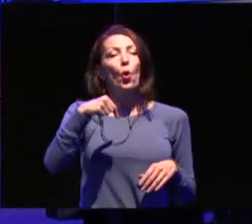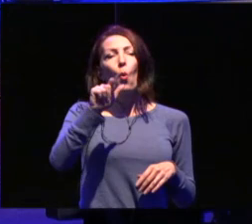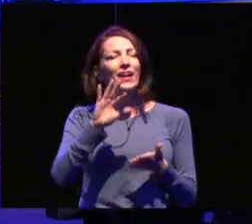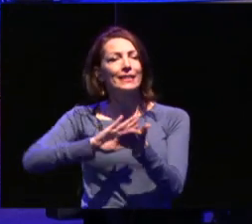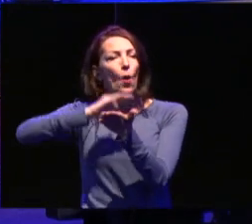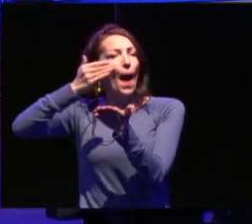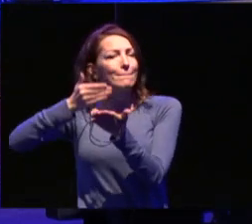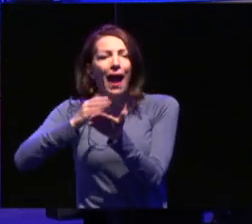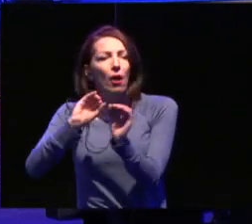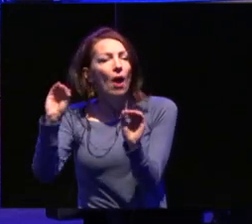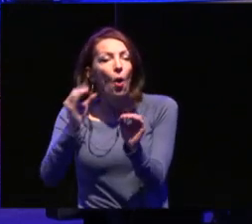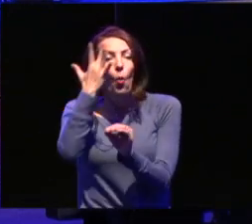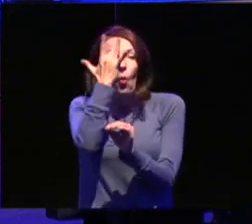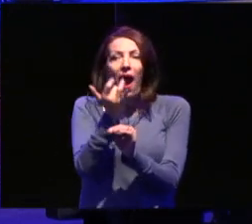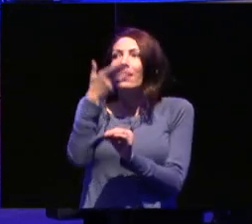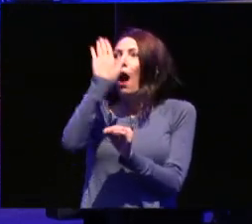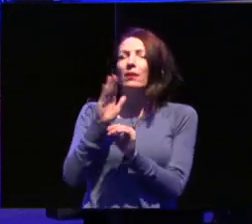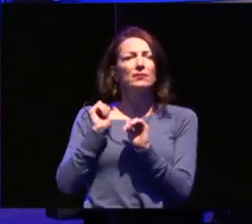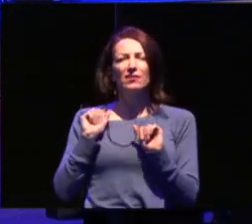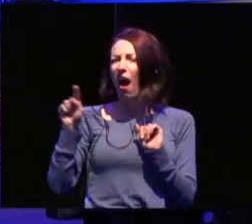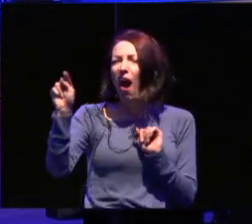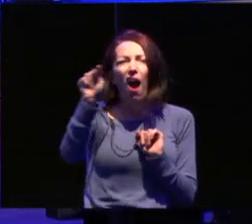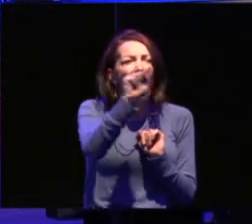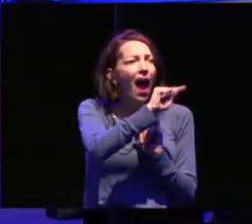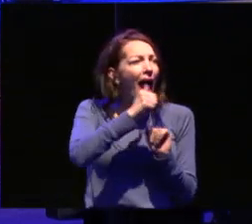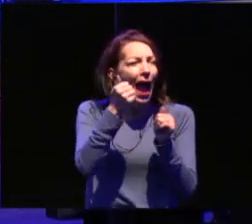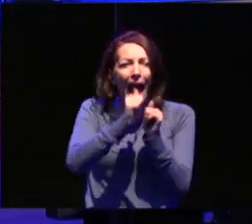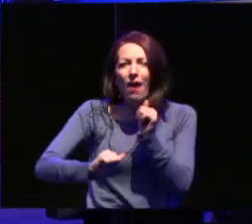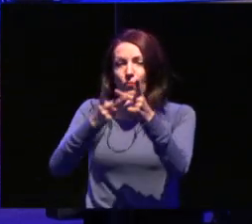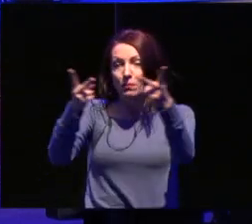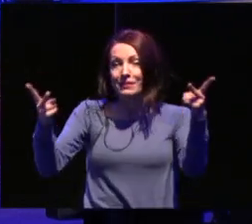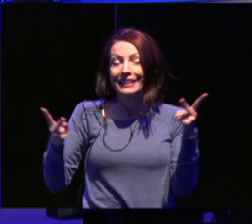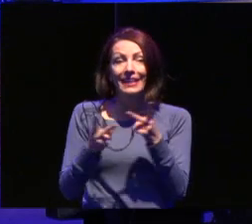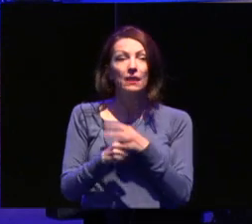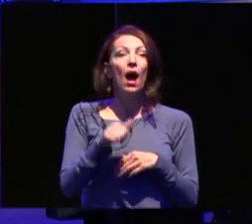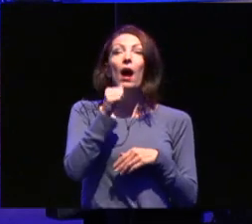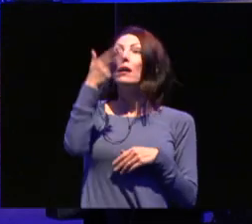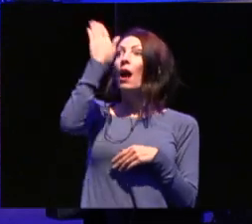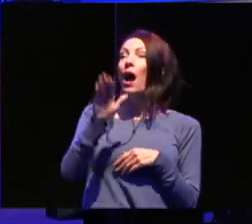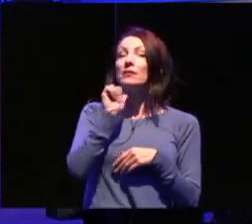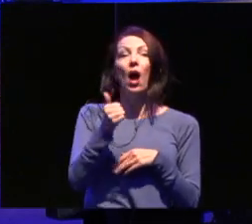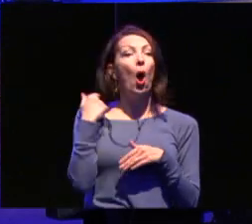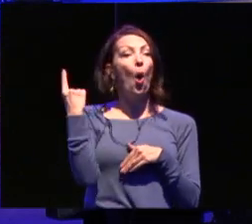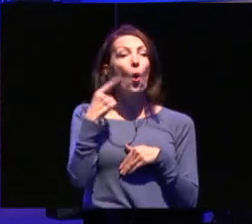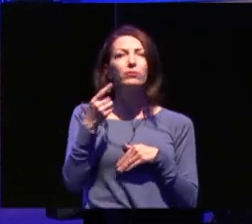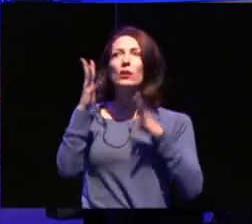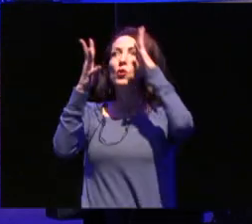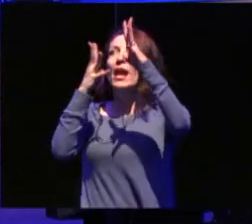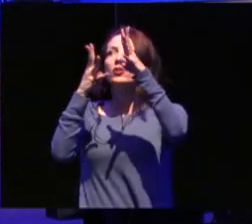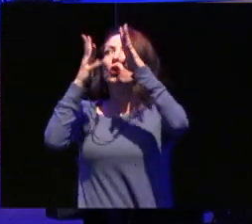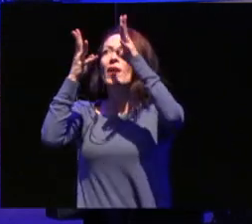is everywhere. And creation, God is not merely in creation, creation is in